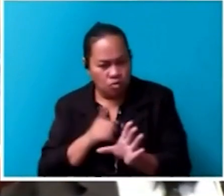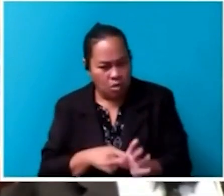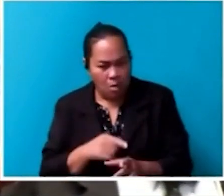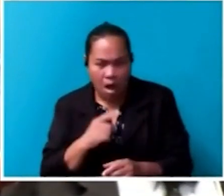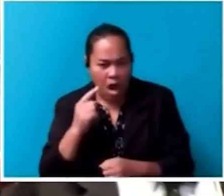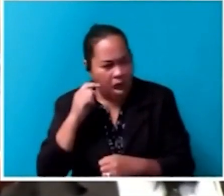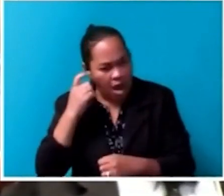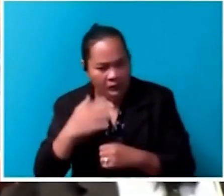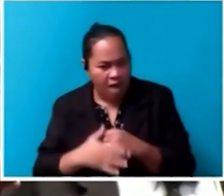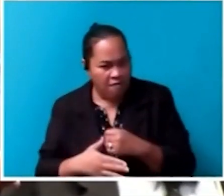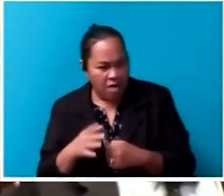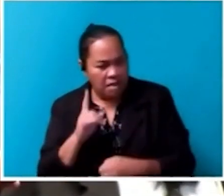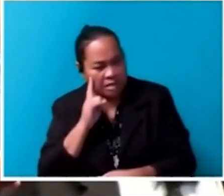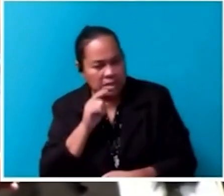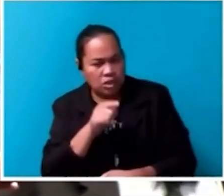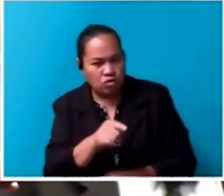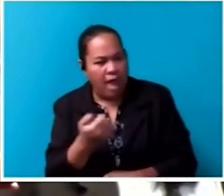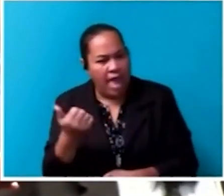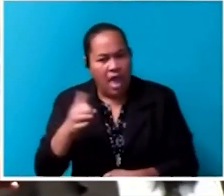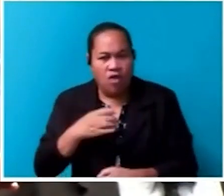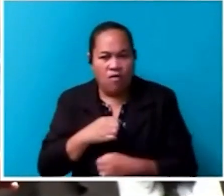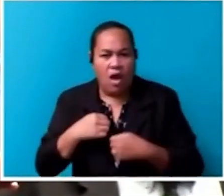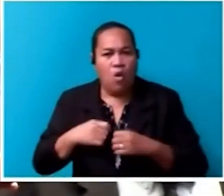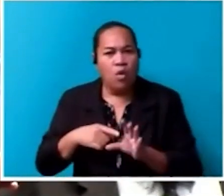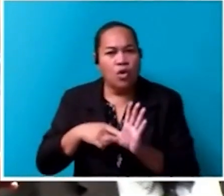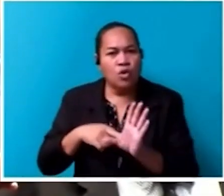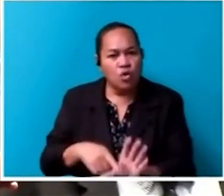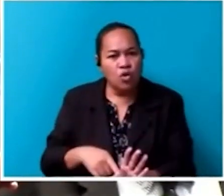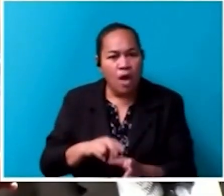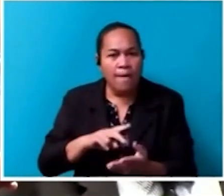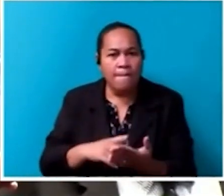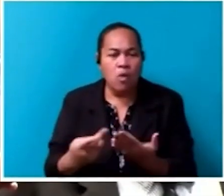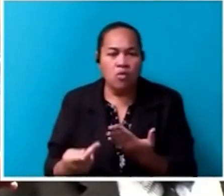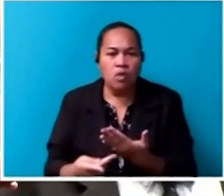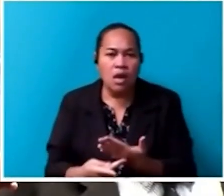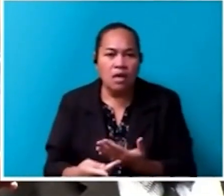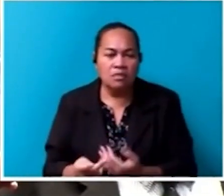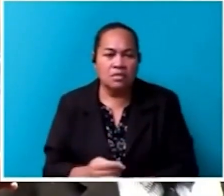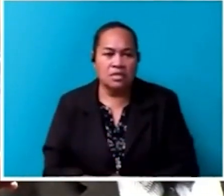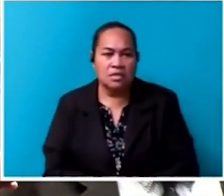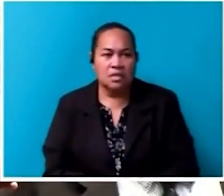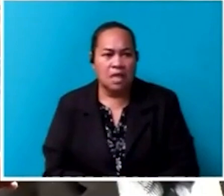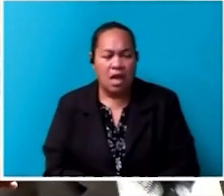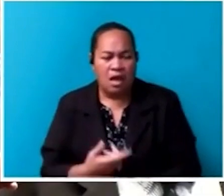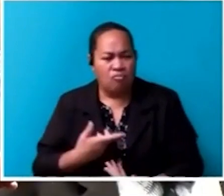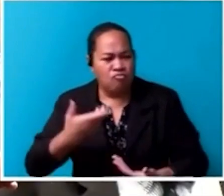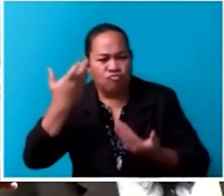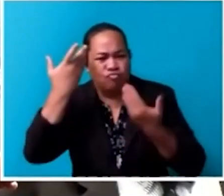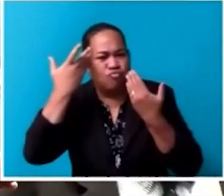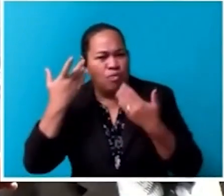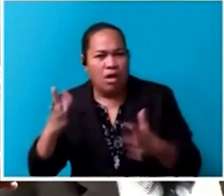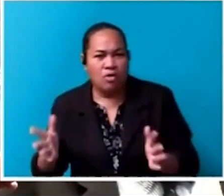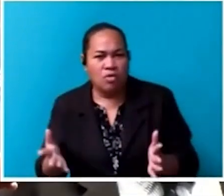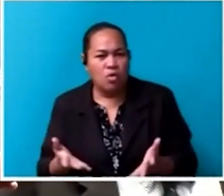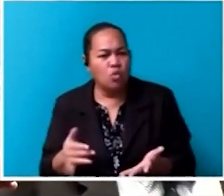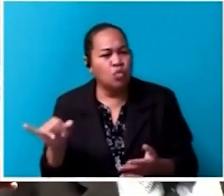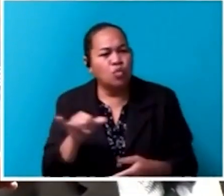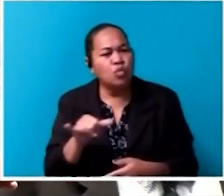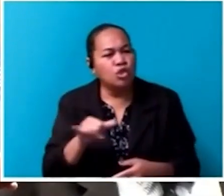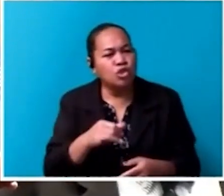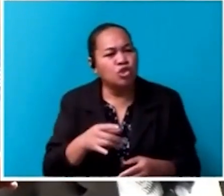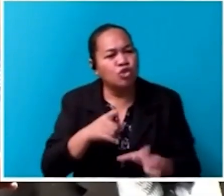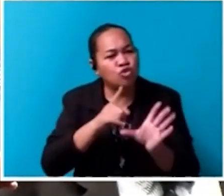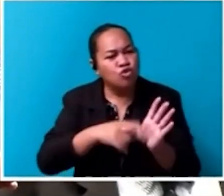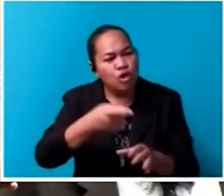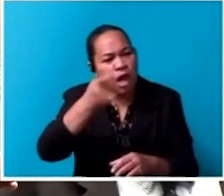him in any of our youth programs. I don't know which youth clubs he